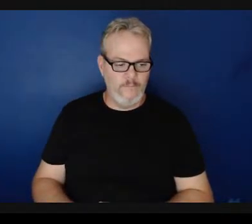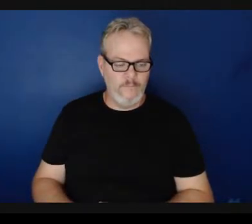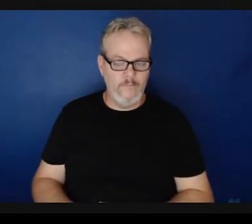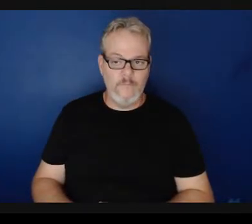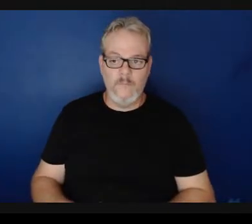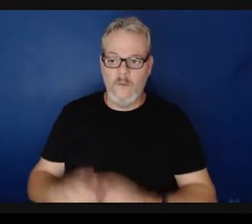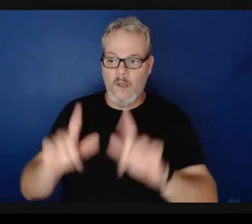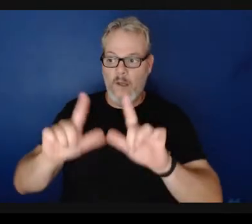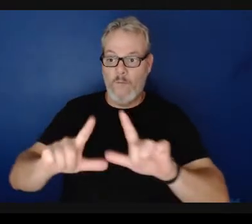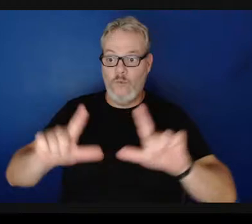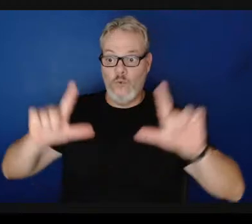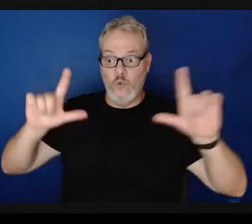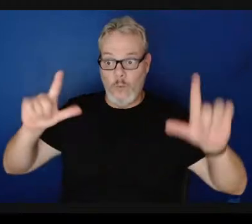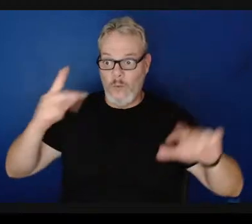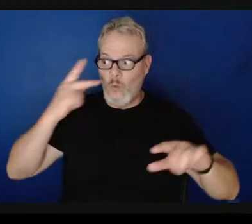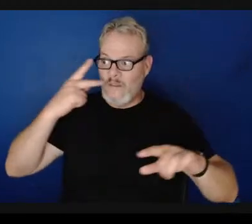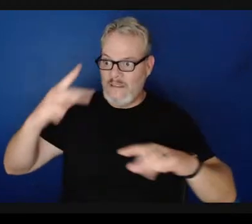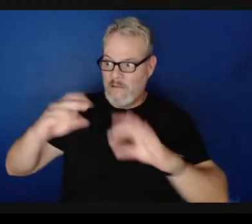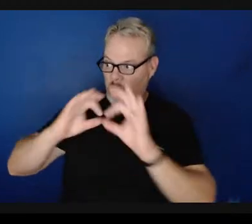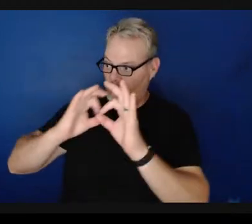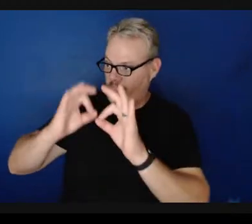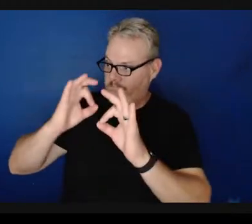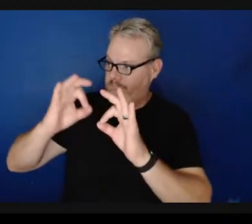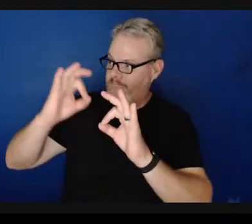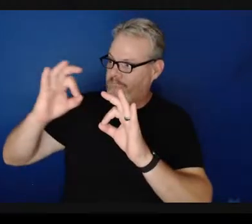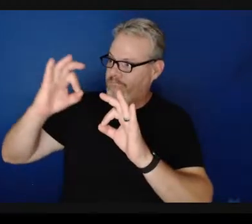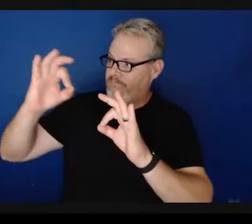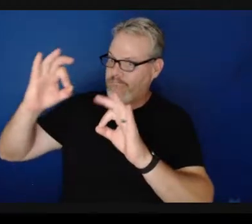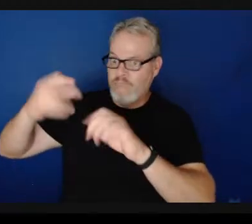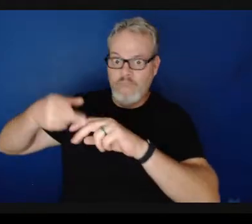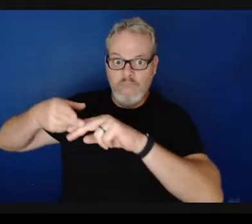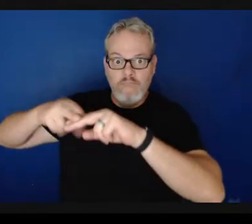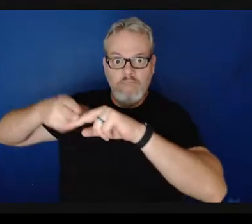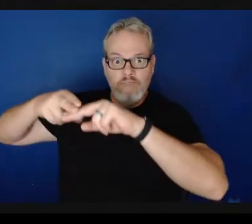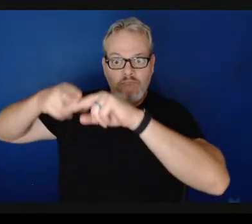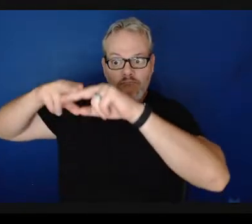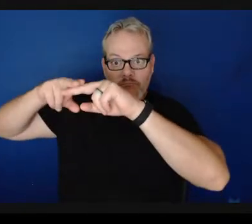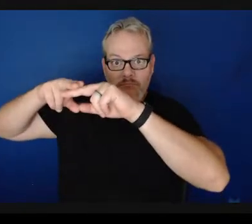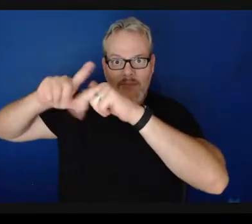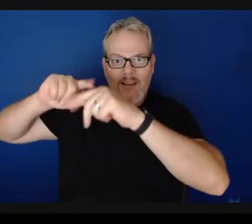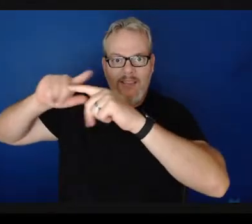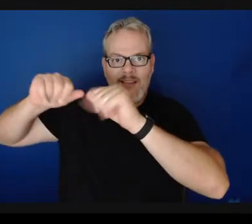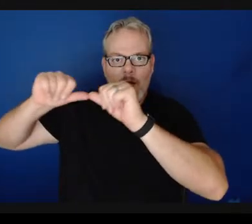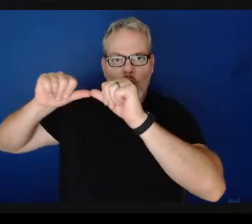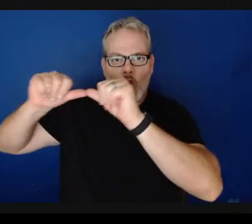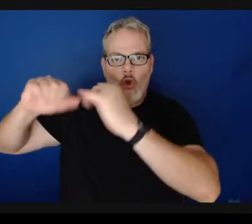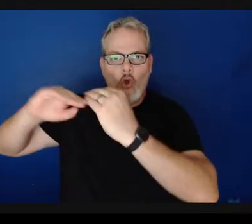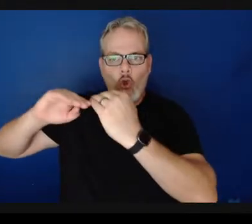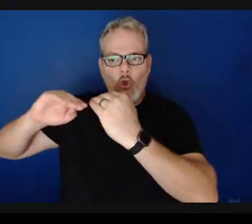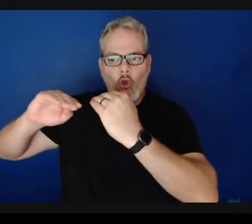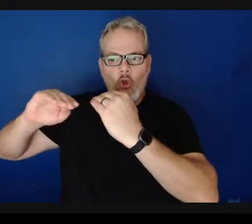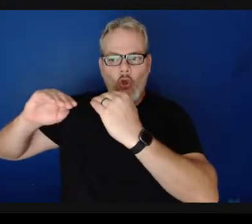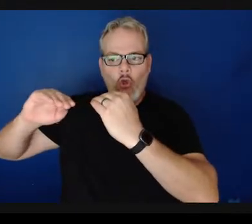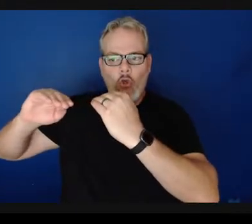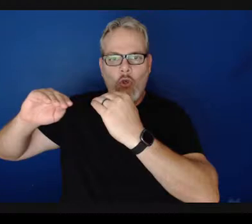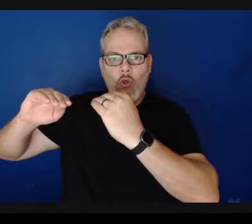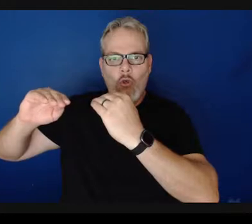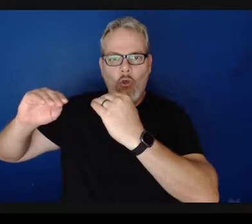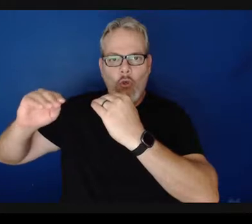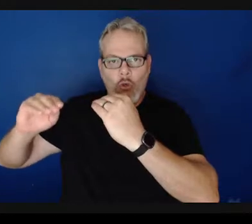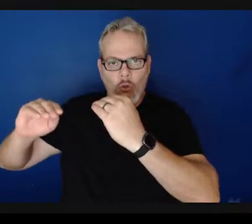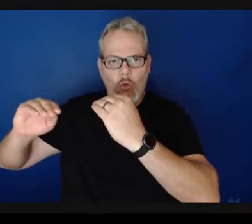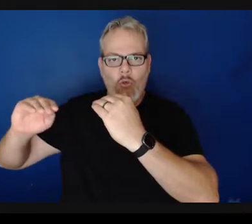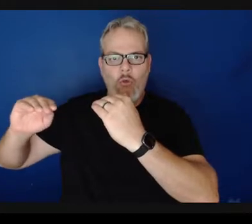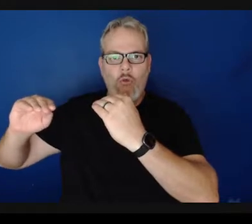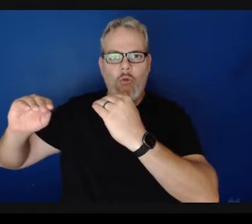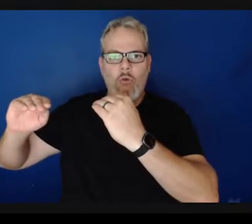this acceleration of the rate here once again, and then a little relaxation here as imagine as this pulse is causing